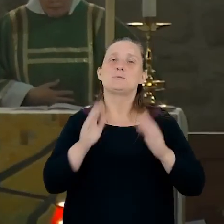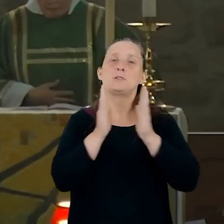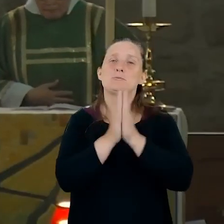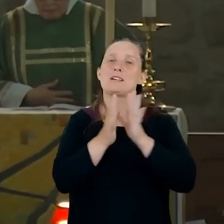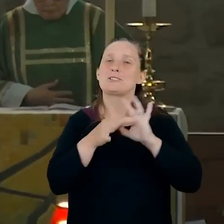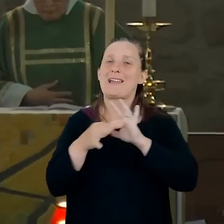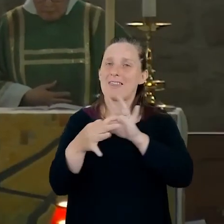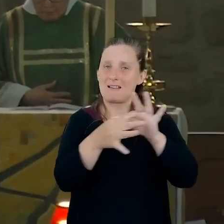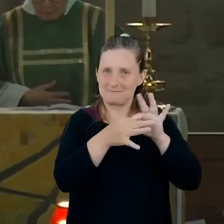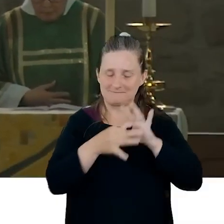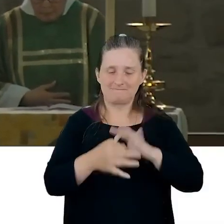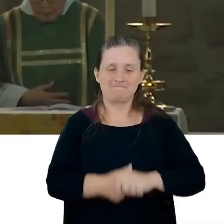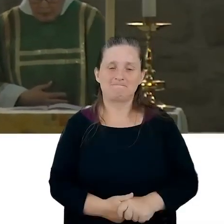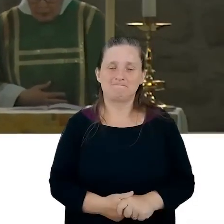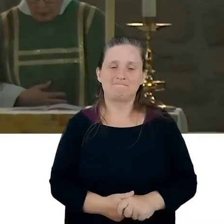We pray together.